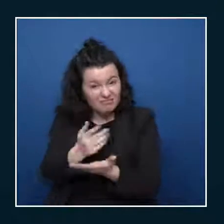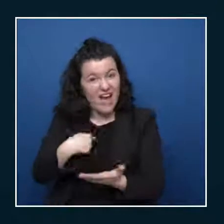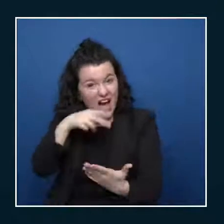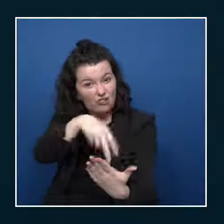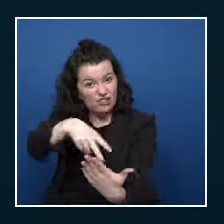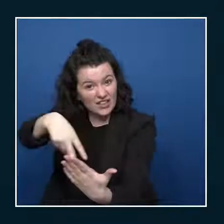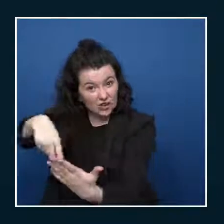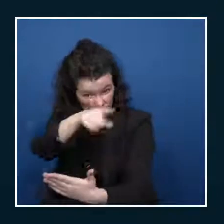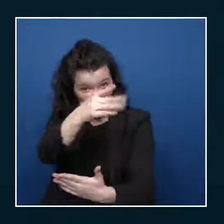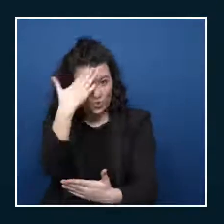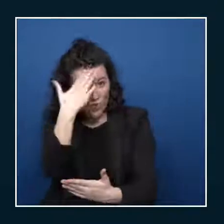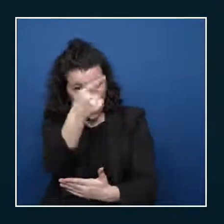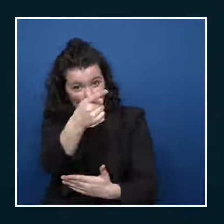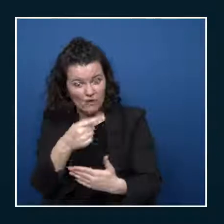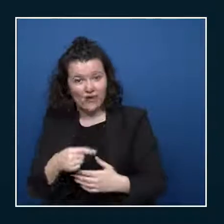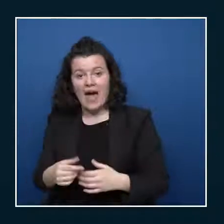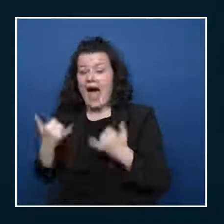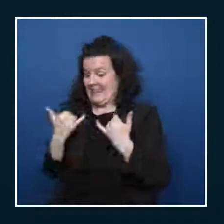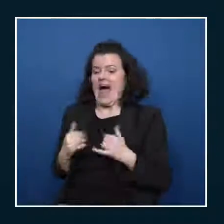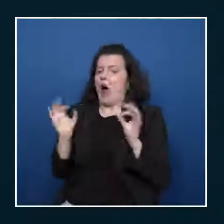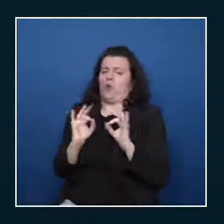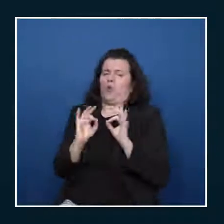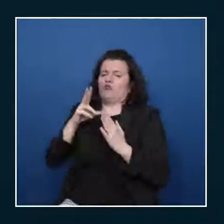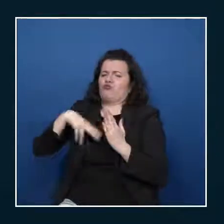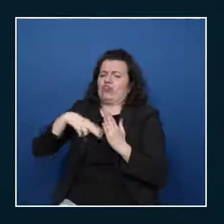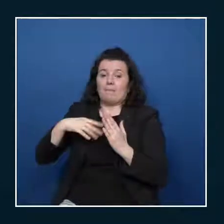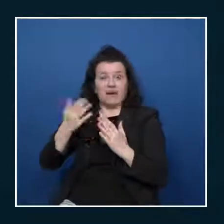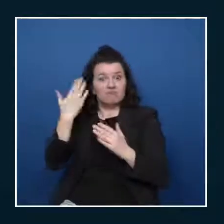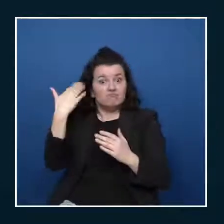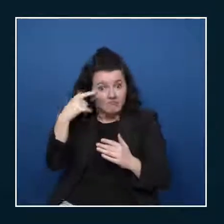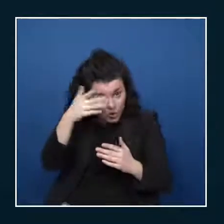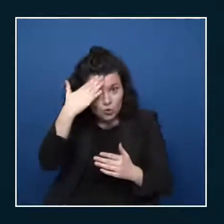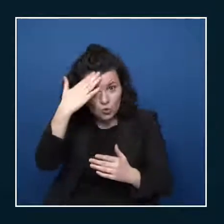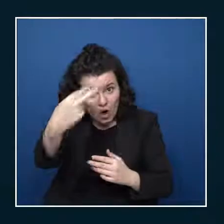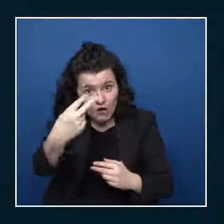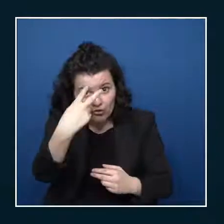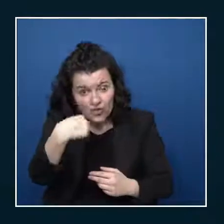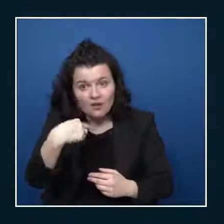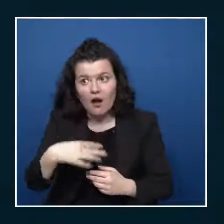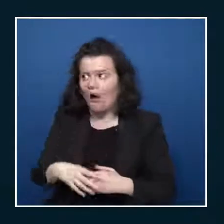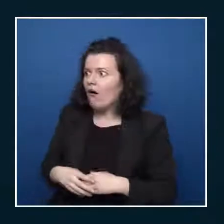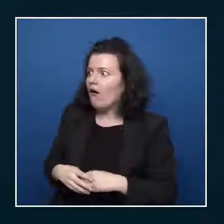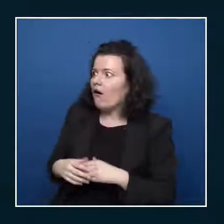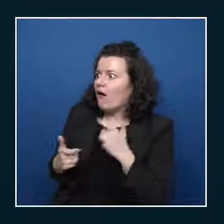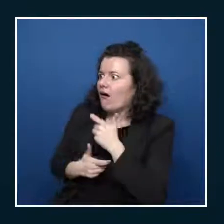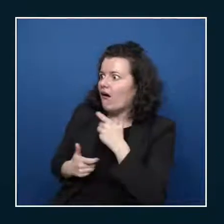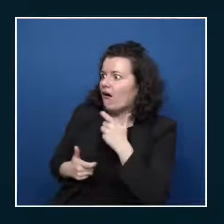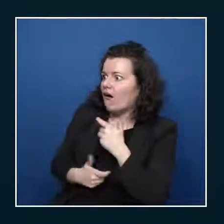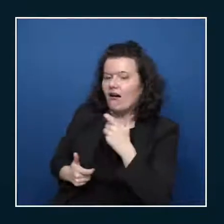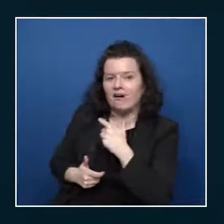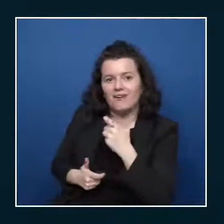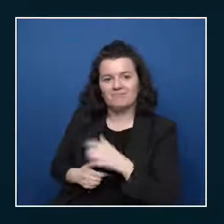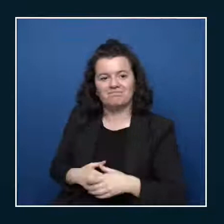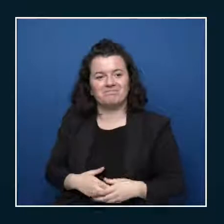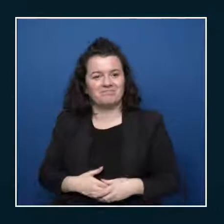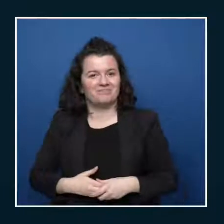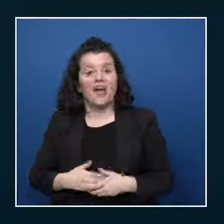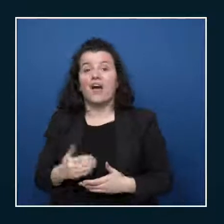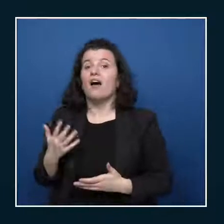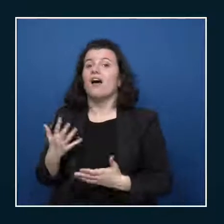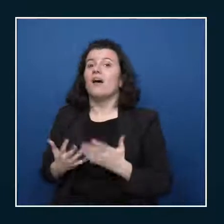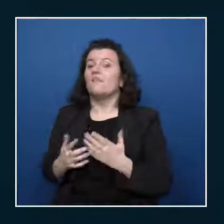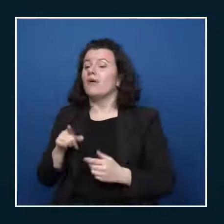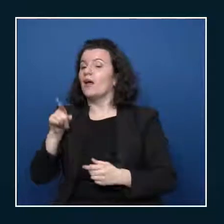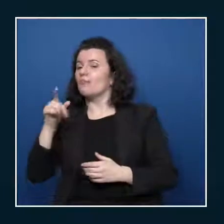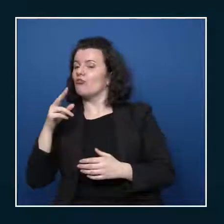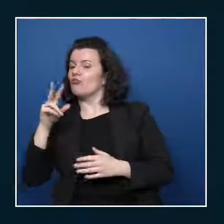Yeah, I'm not reading anything now. Right? I'm just looking at y'all's faces, beautiful faces. Oh, really? I'm reading. Just to be sure. Yeah.